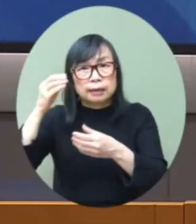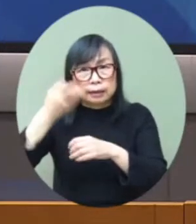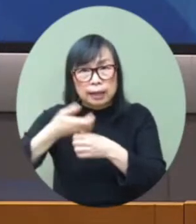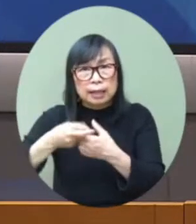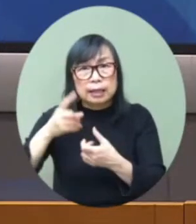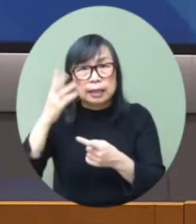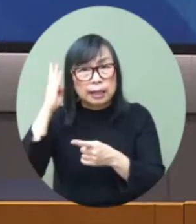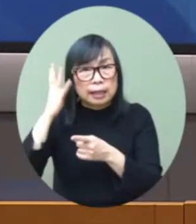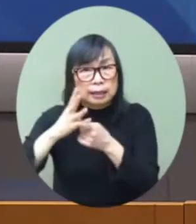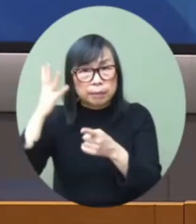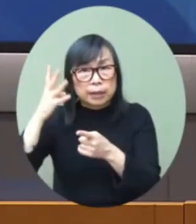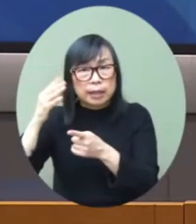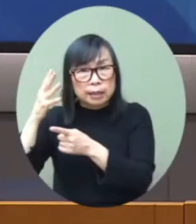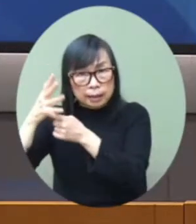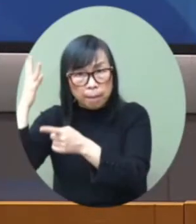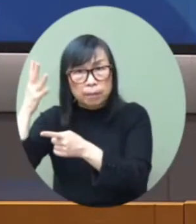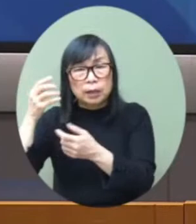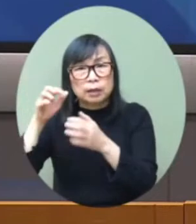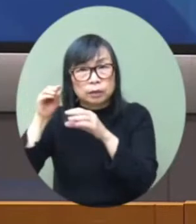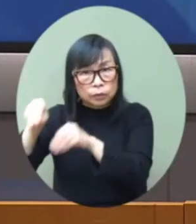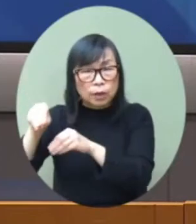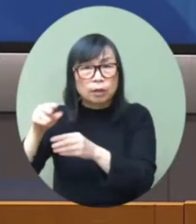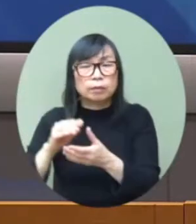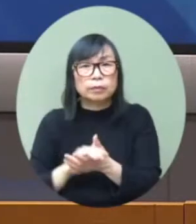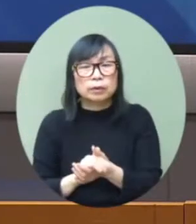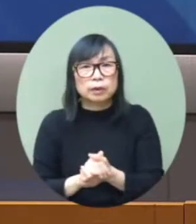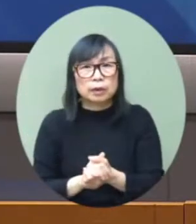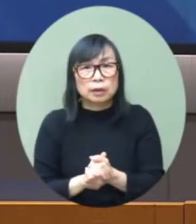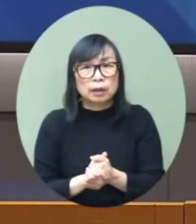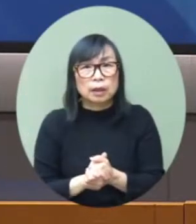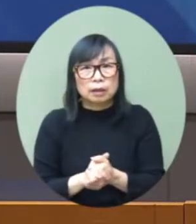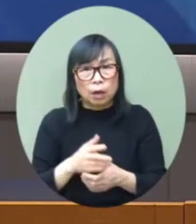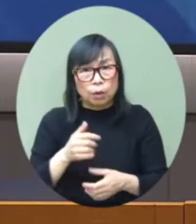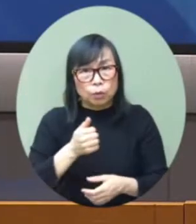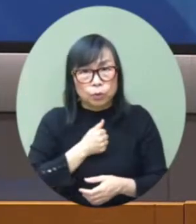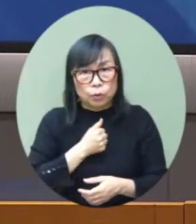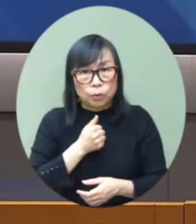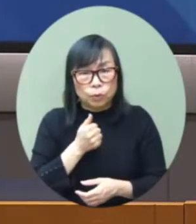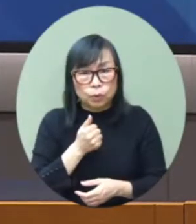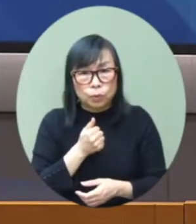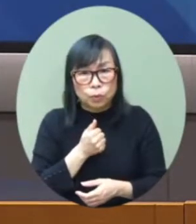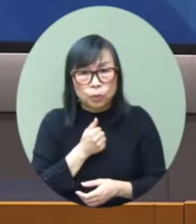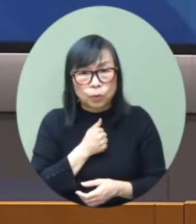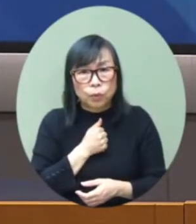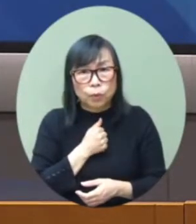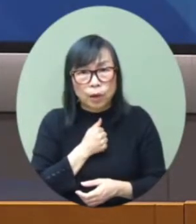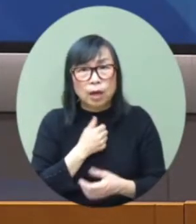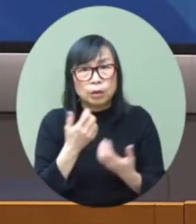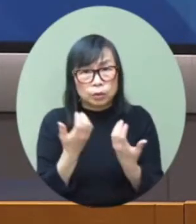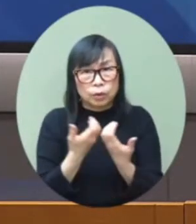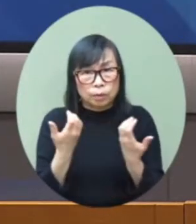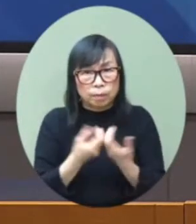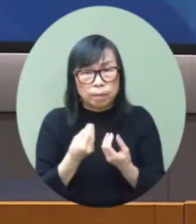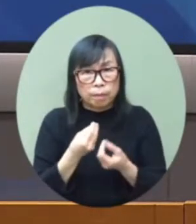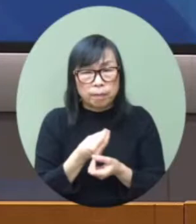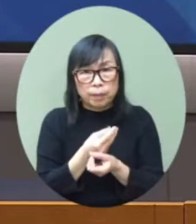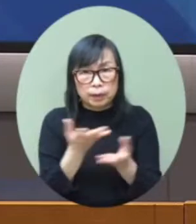starting about 14 to 15 days, starting from the day